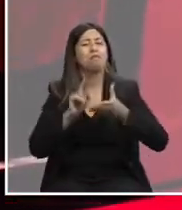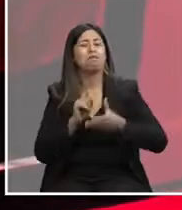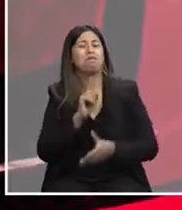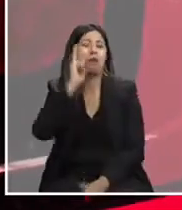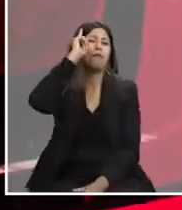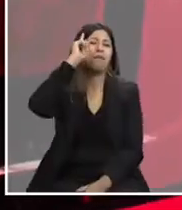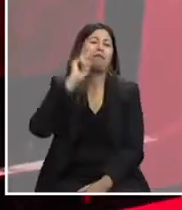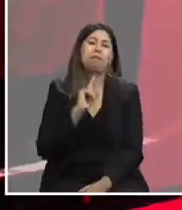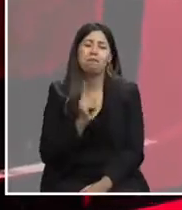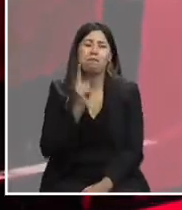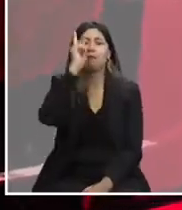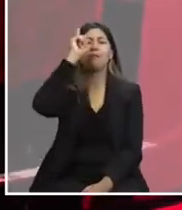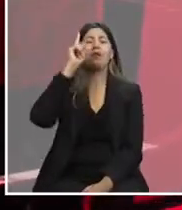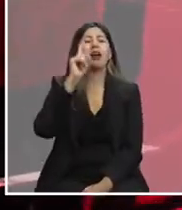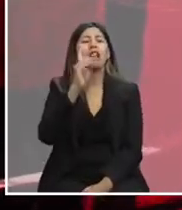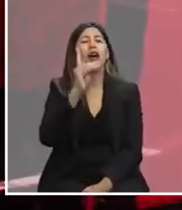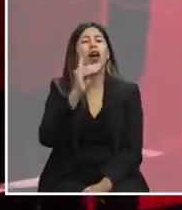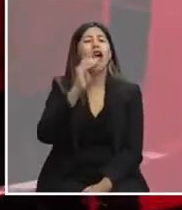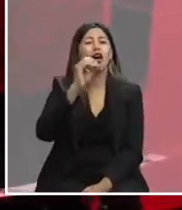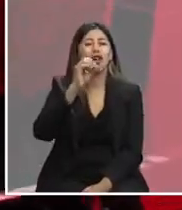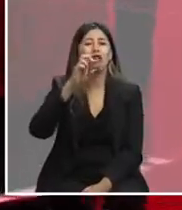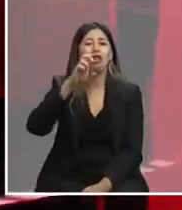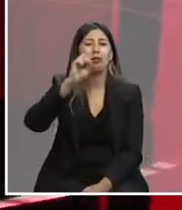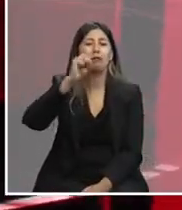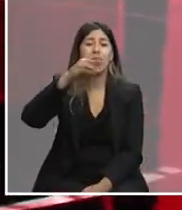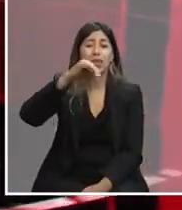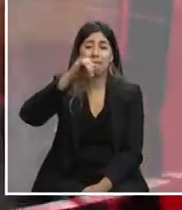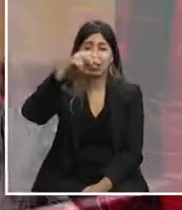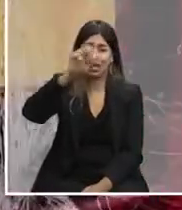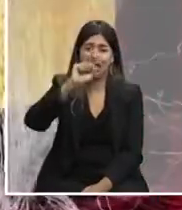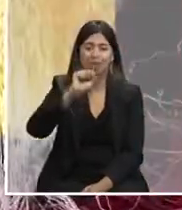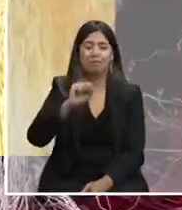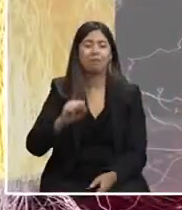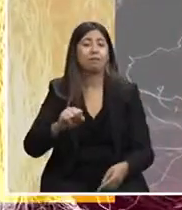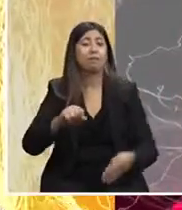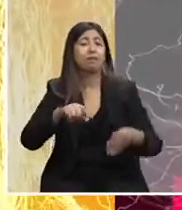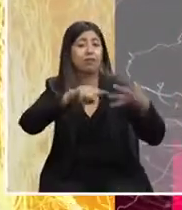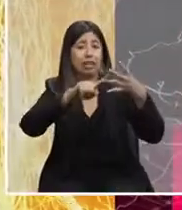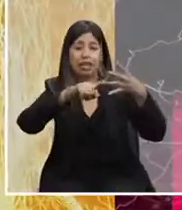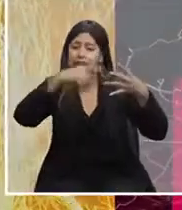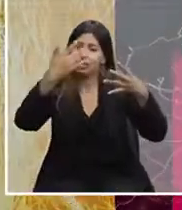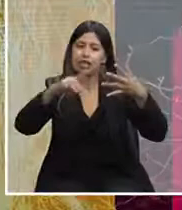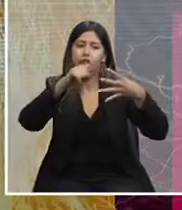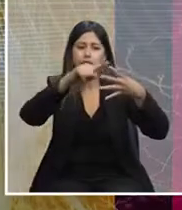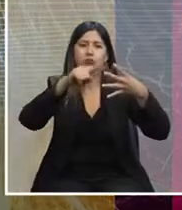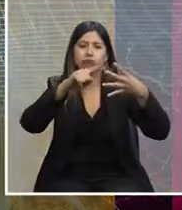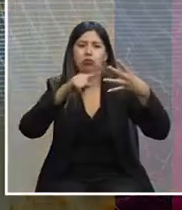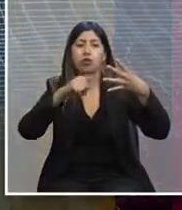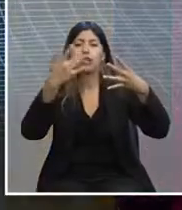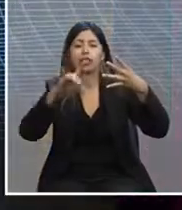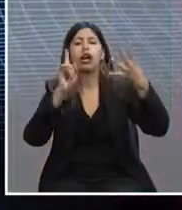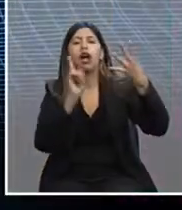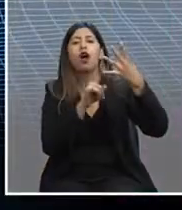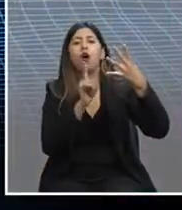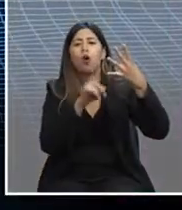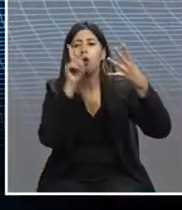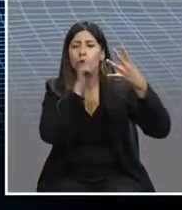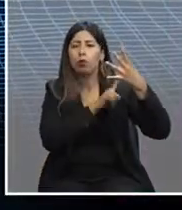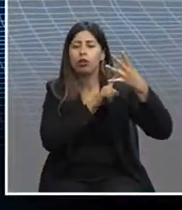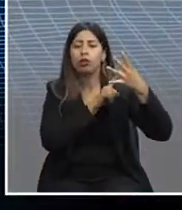fourth objective of striatum is to minimize its efforts to survive. This is a very old principle